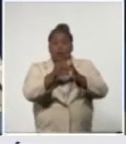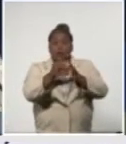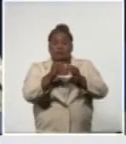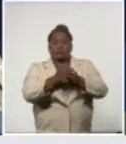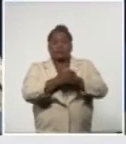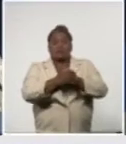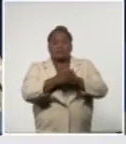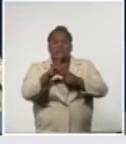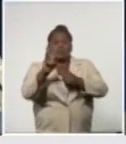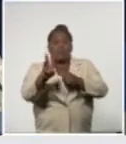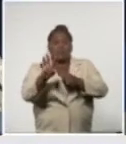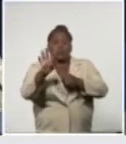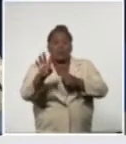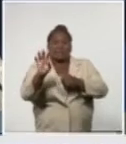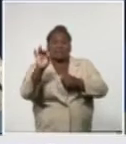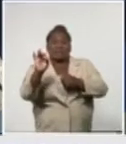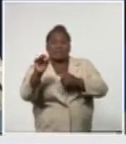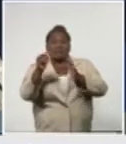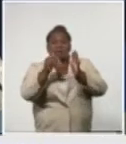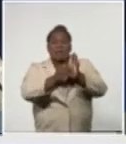2,347,022 confirmed cases,